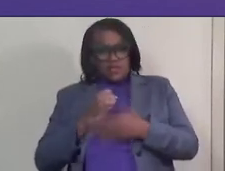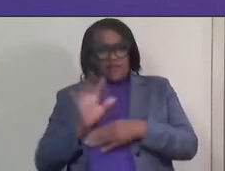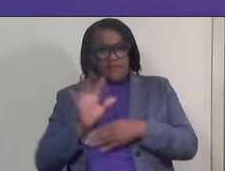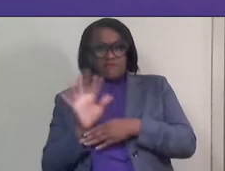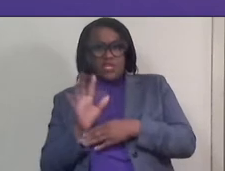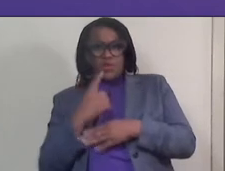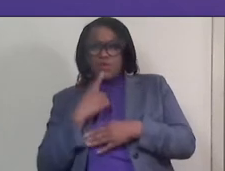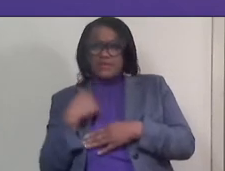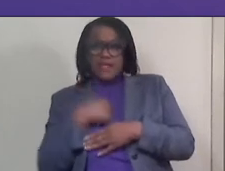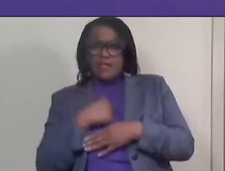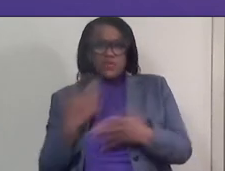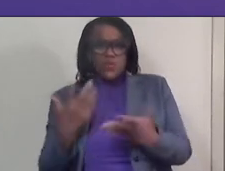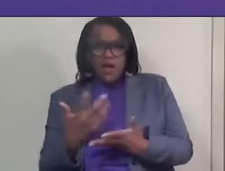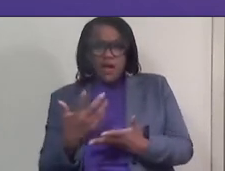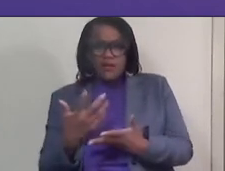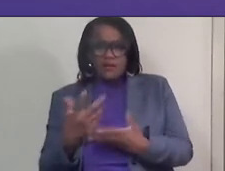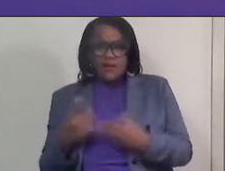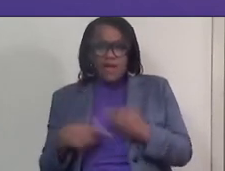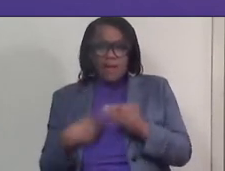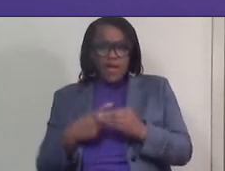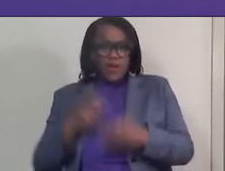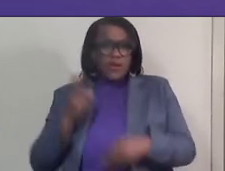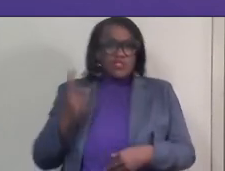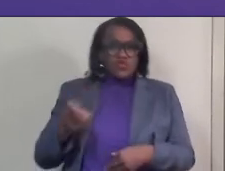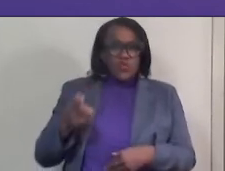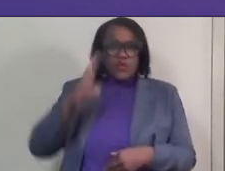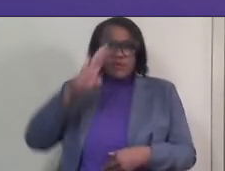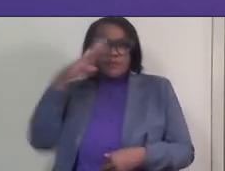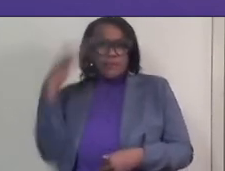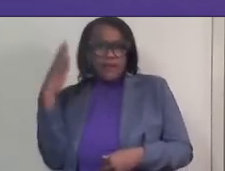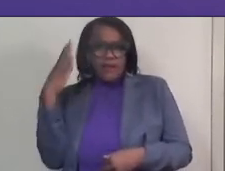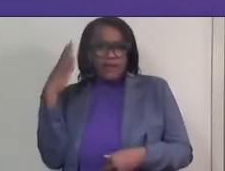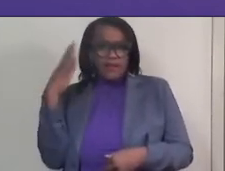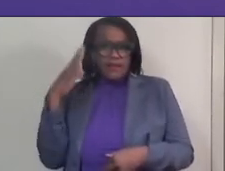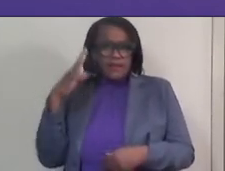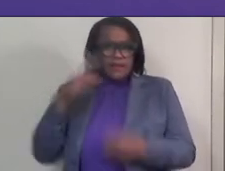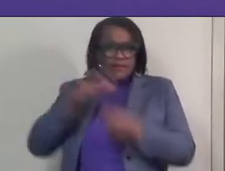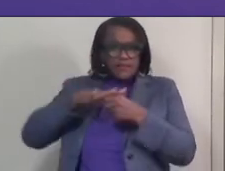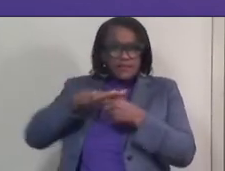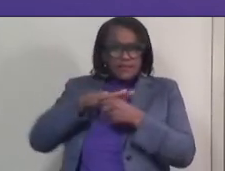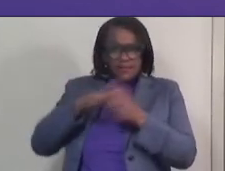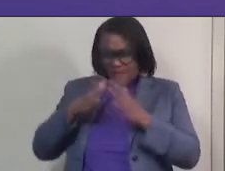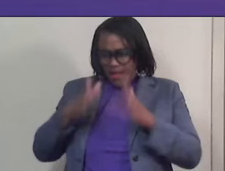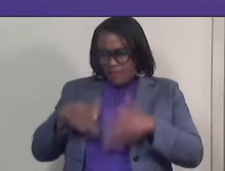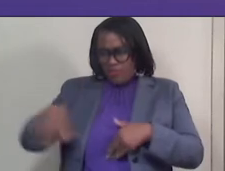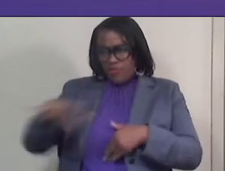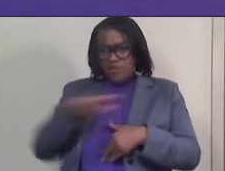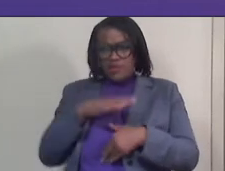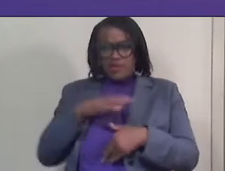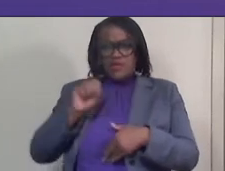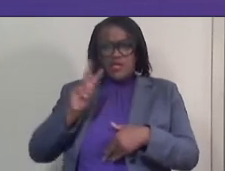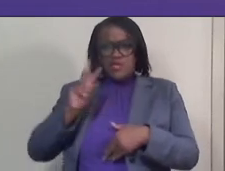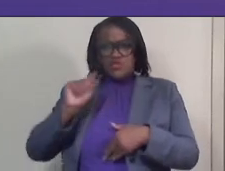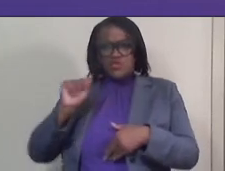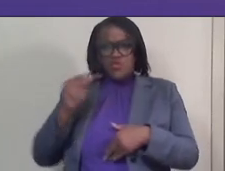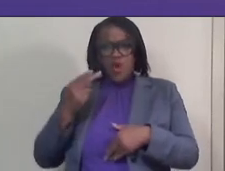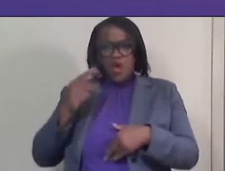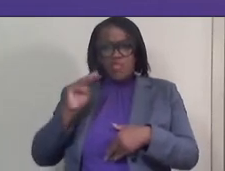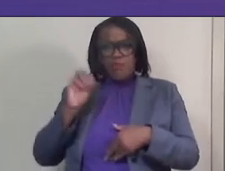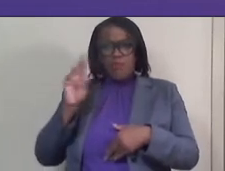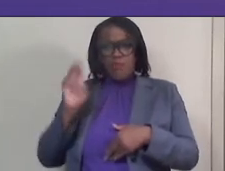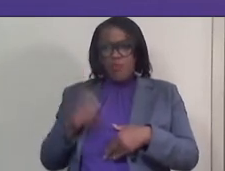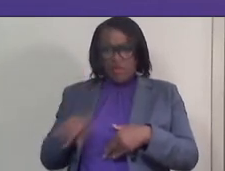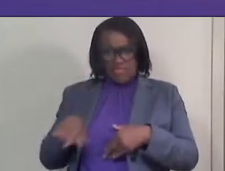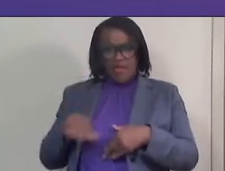us about the historically Black neighborhood in Swarthmore at this time. So that's me setting